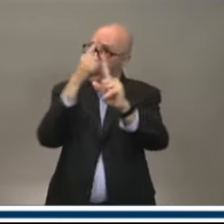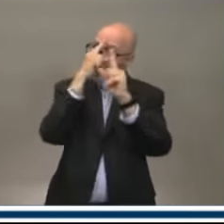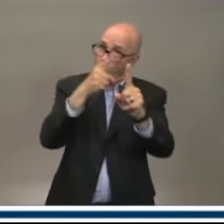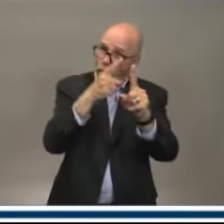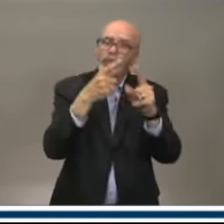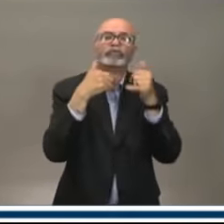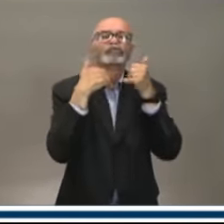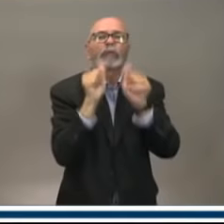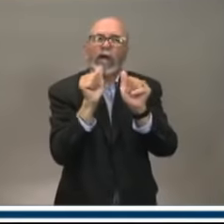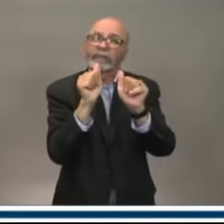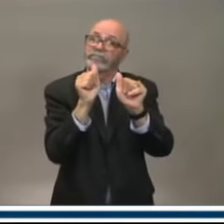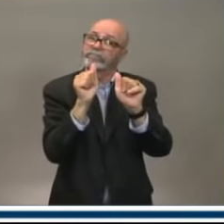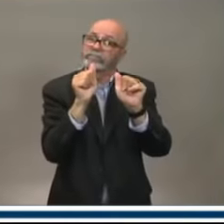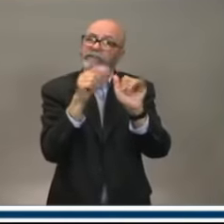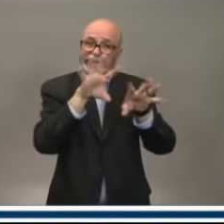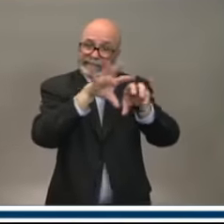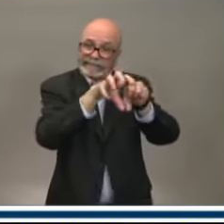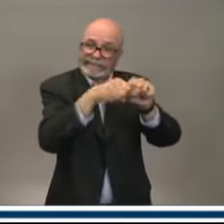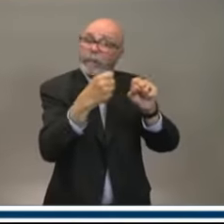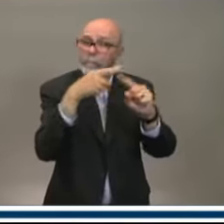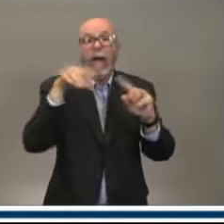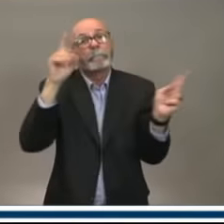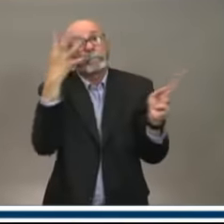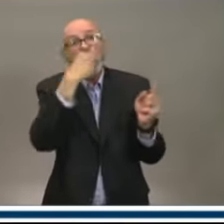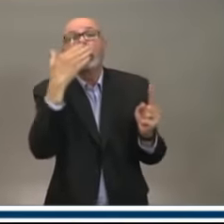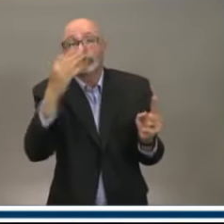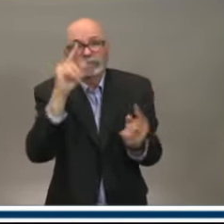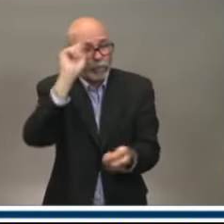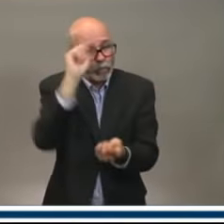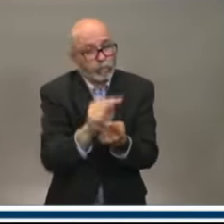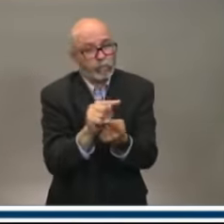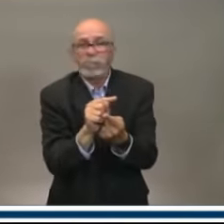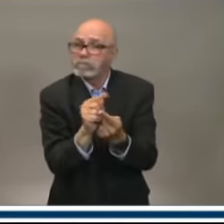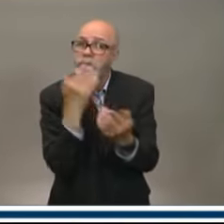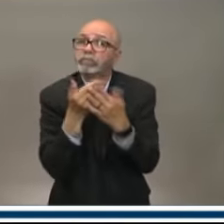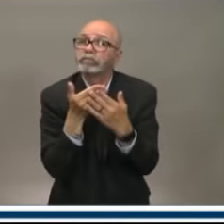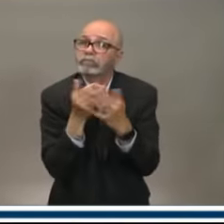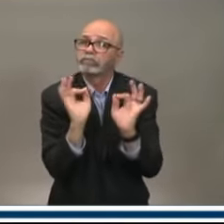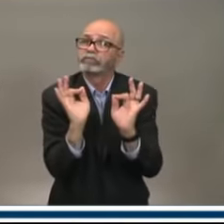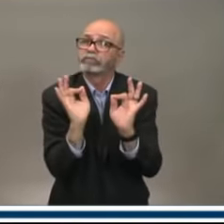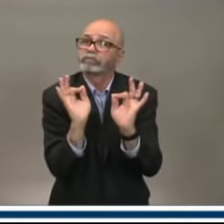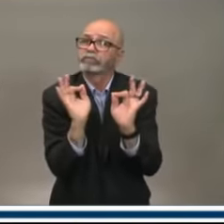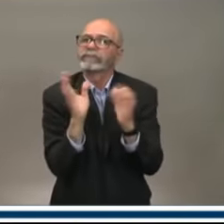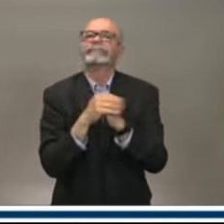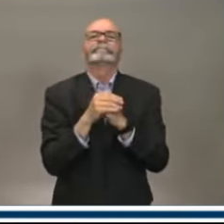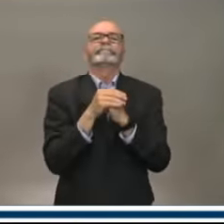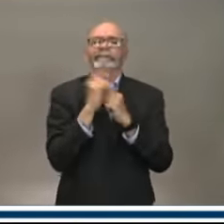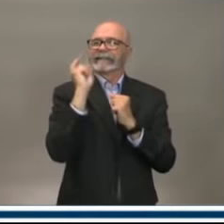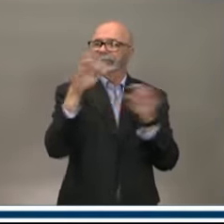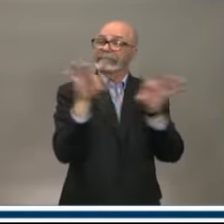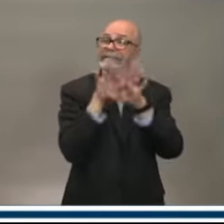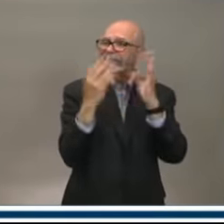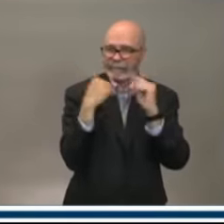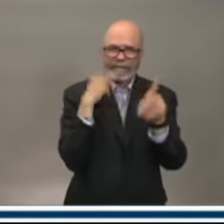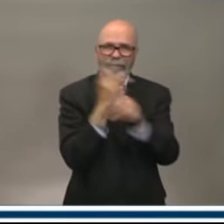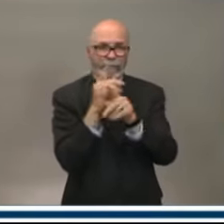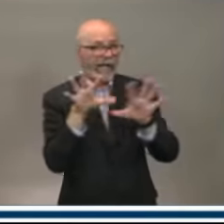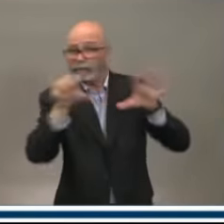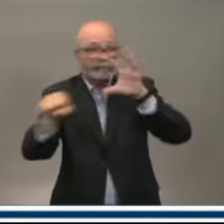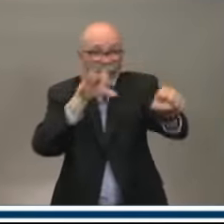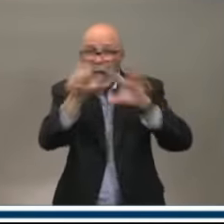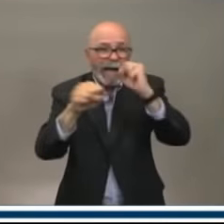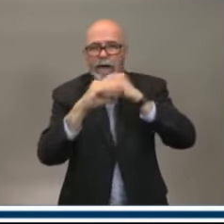in Nova Scotia so far. But we continue to we need to have a level level of transmission that doesn't put us at risk